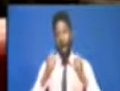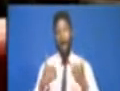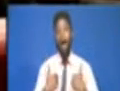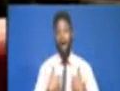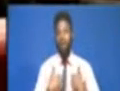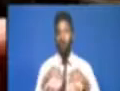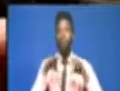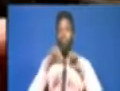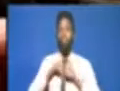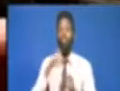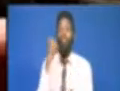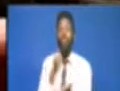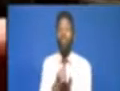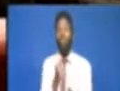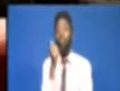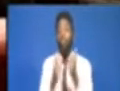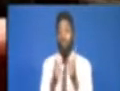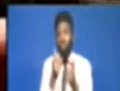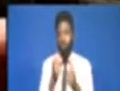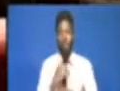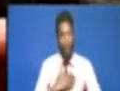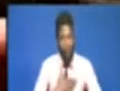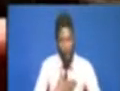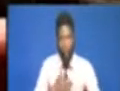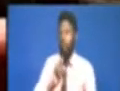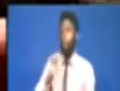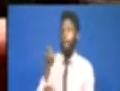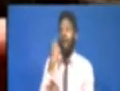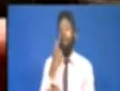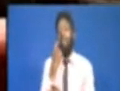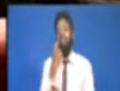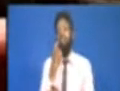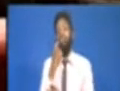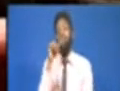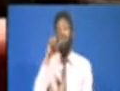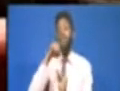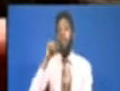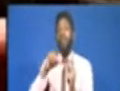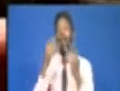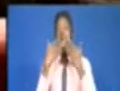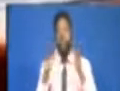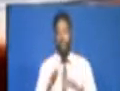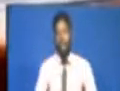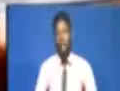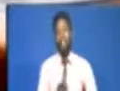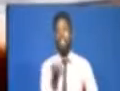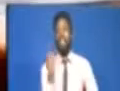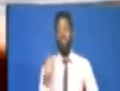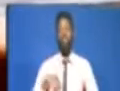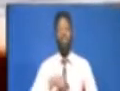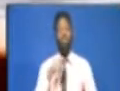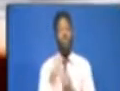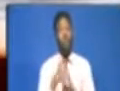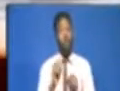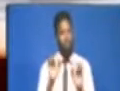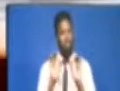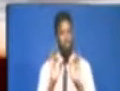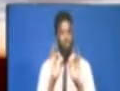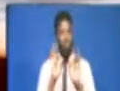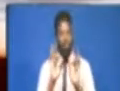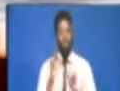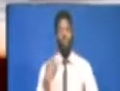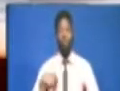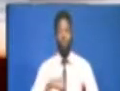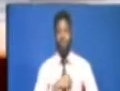the President has nominated you. We have done very well since yesterday, resisted the temptation